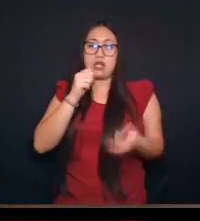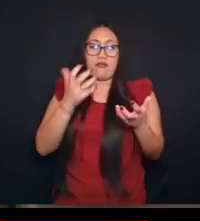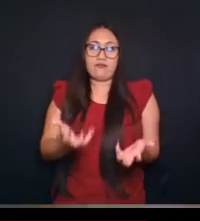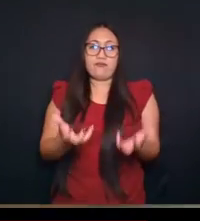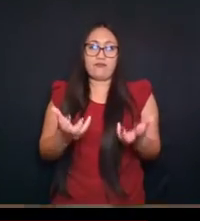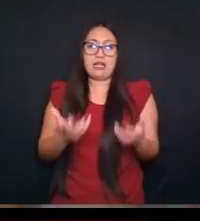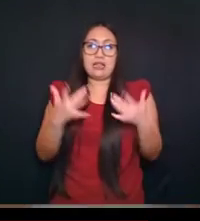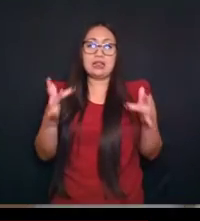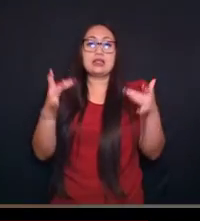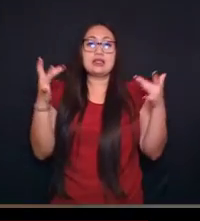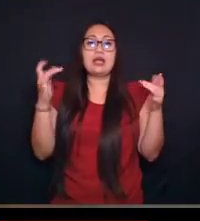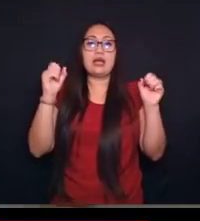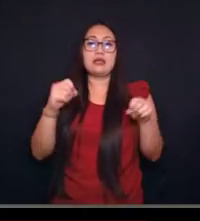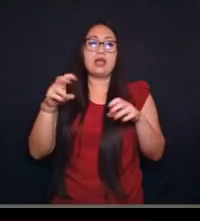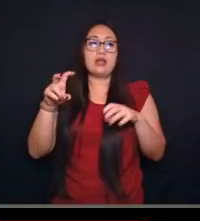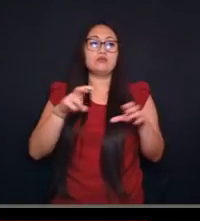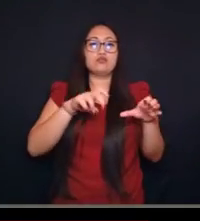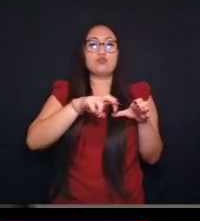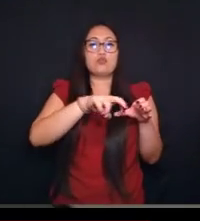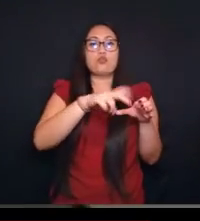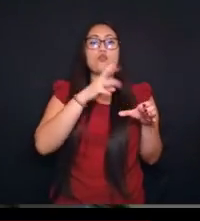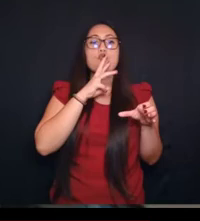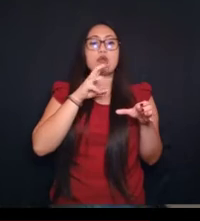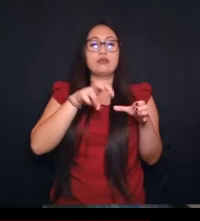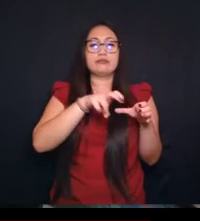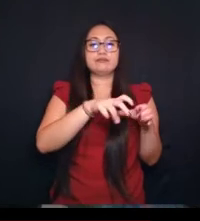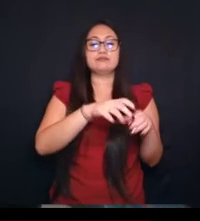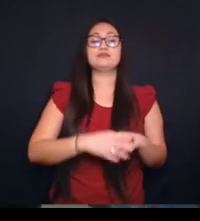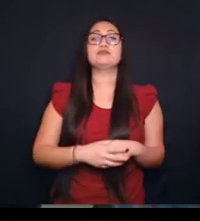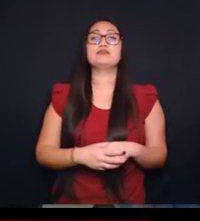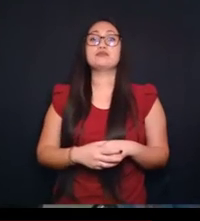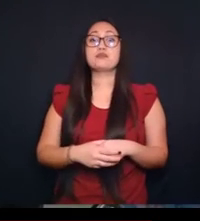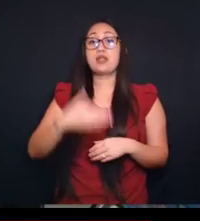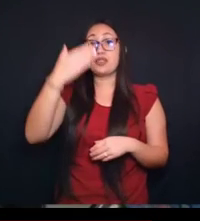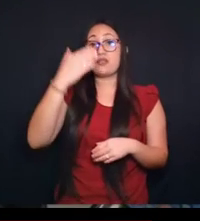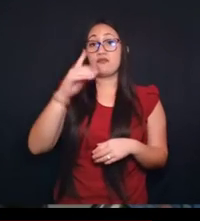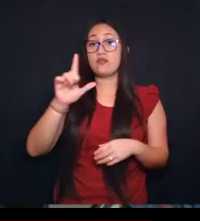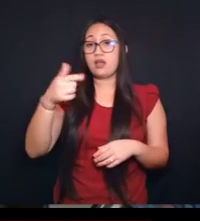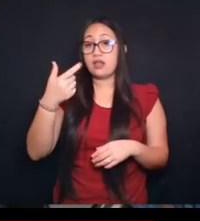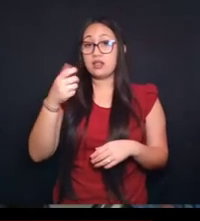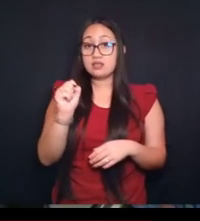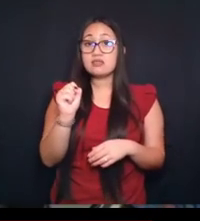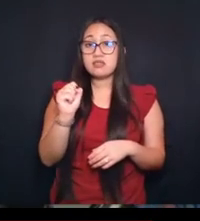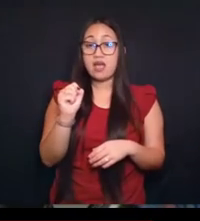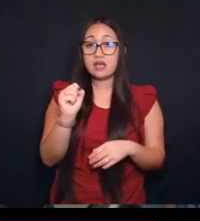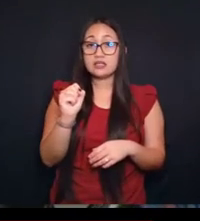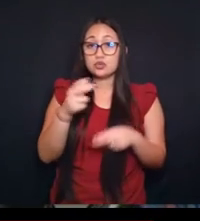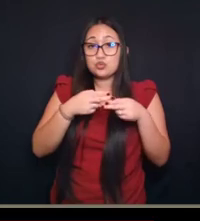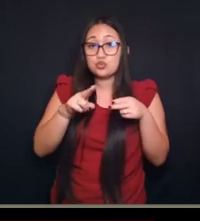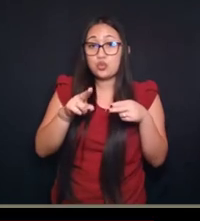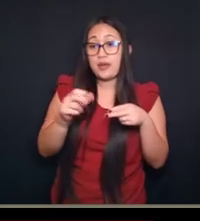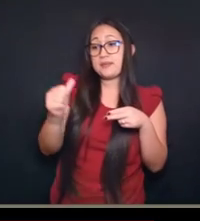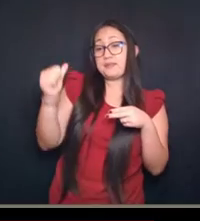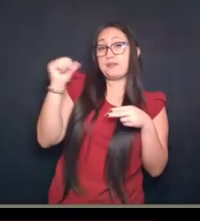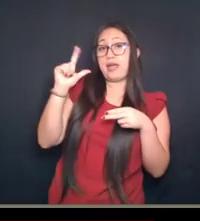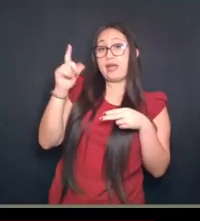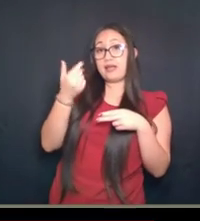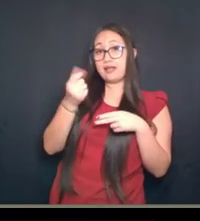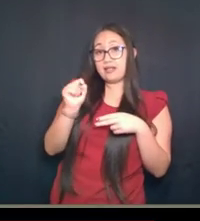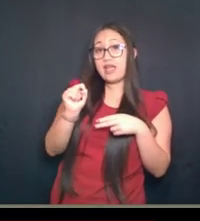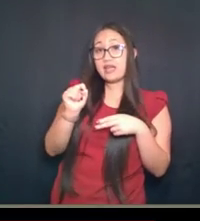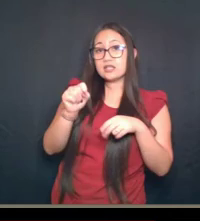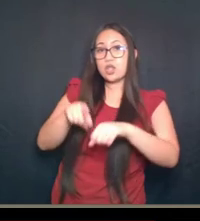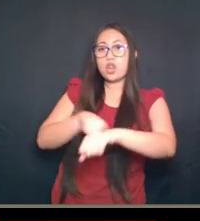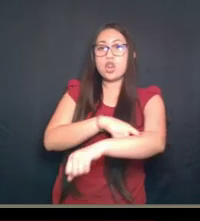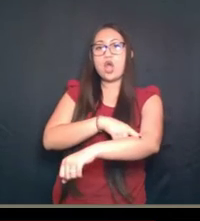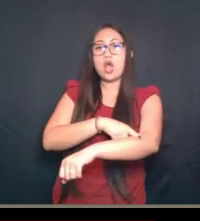strider has 6 legs. The front pair of legs is short, while the middle and back legs are very long. The longer legs